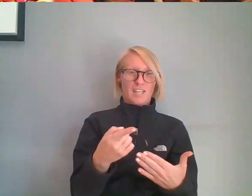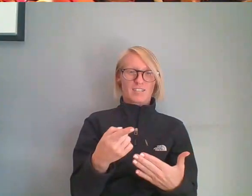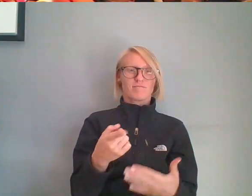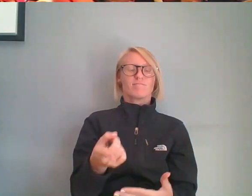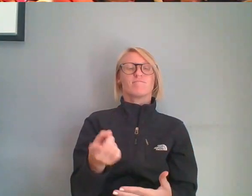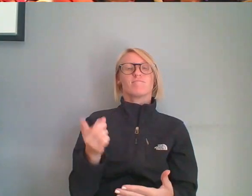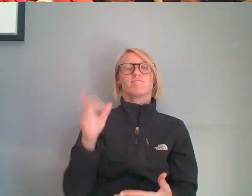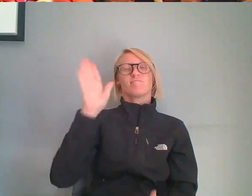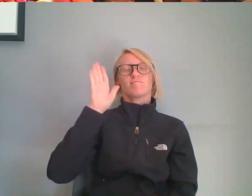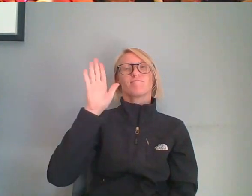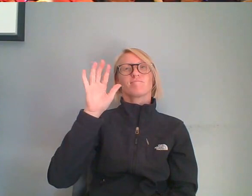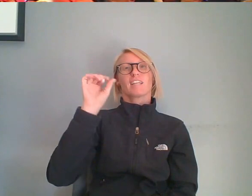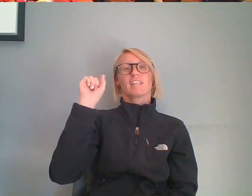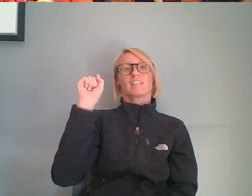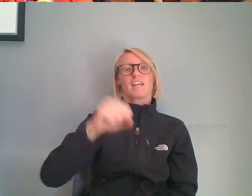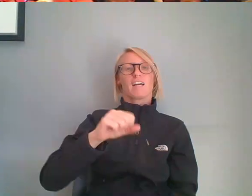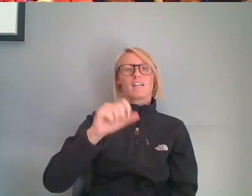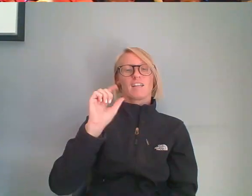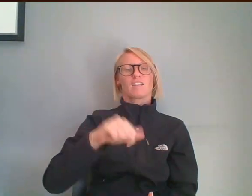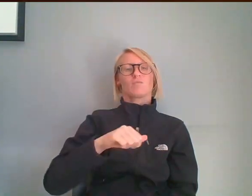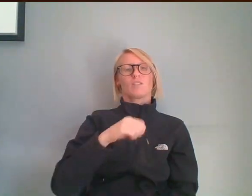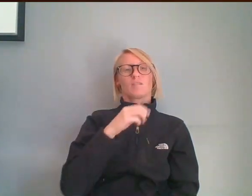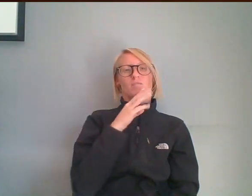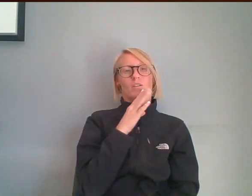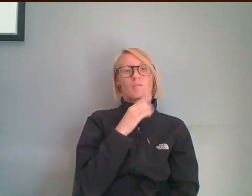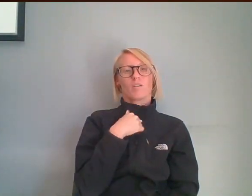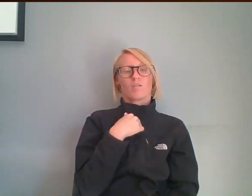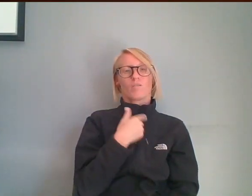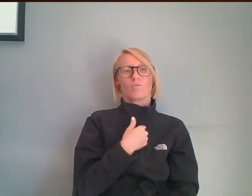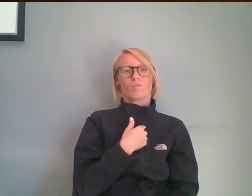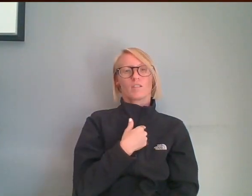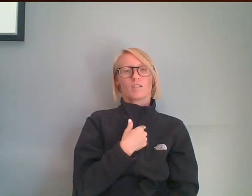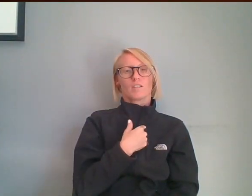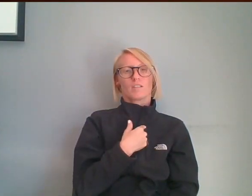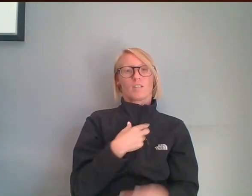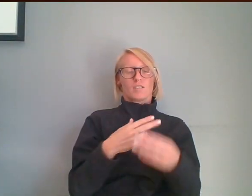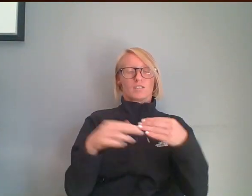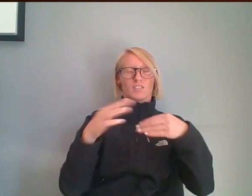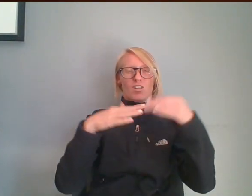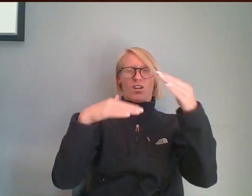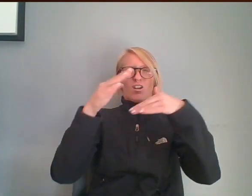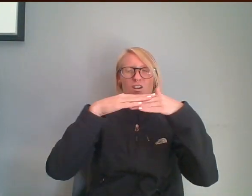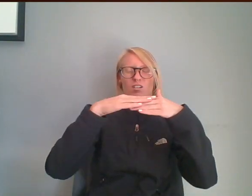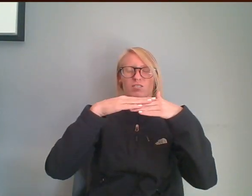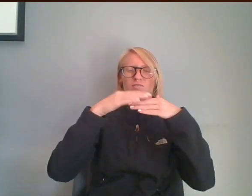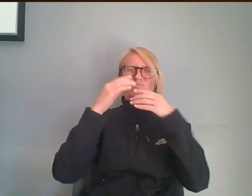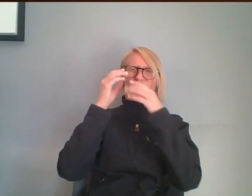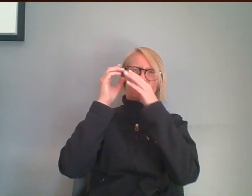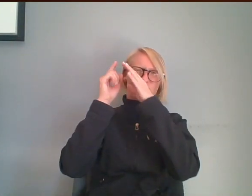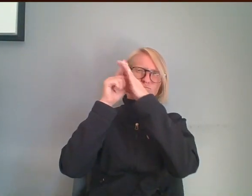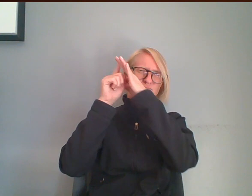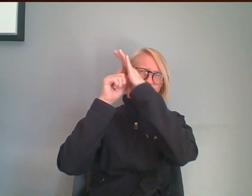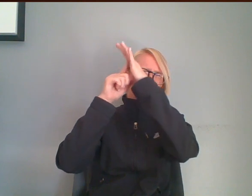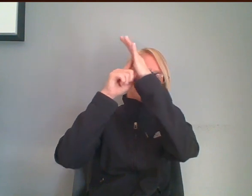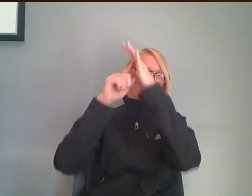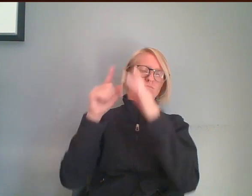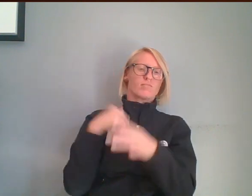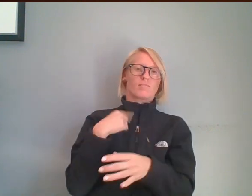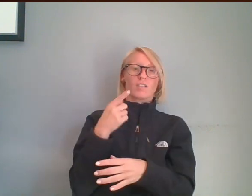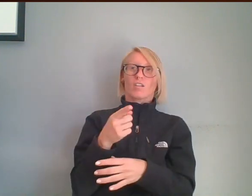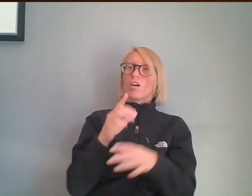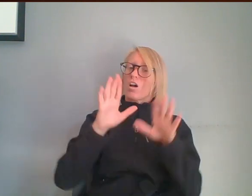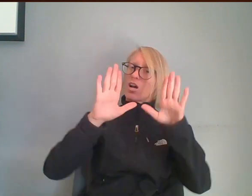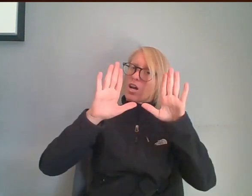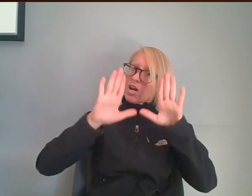Yeah, that's what I'm talking about. We stockpile. You all are excellent game players. I told